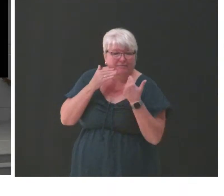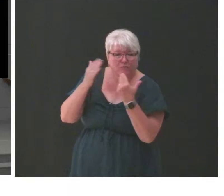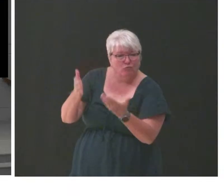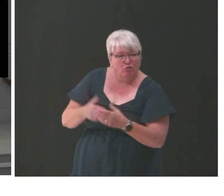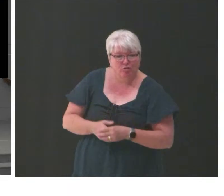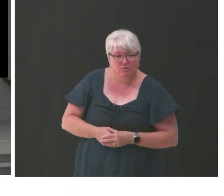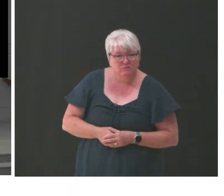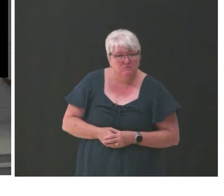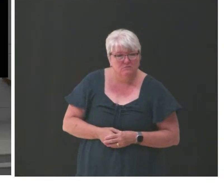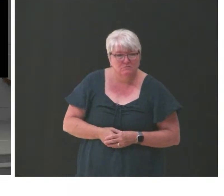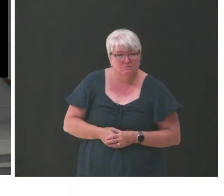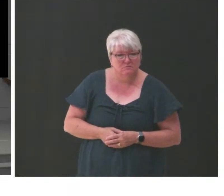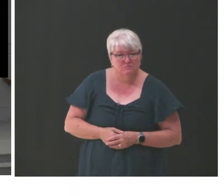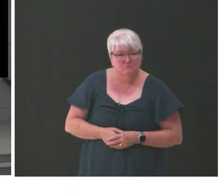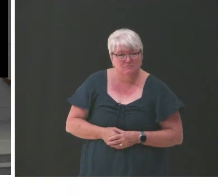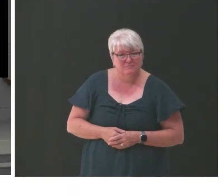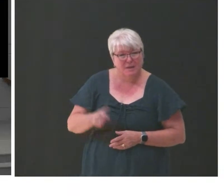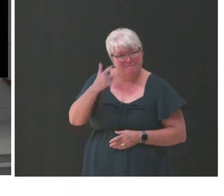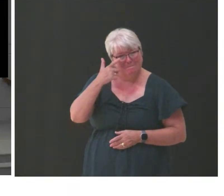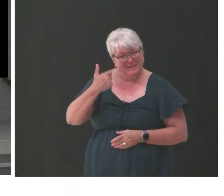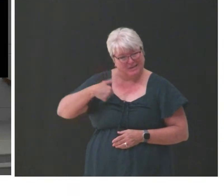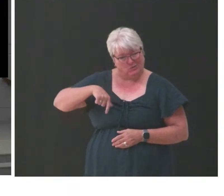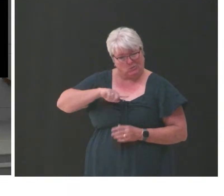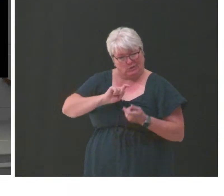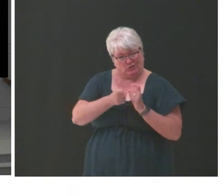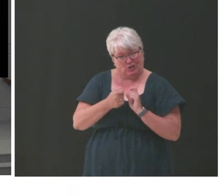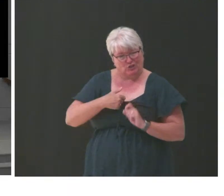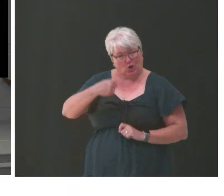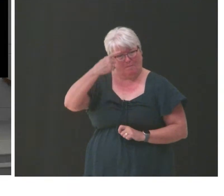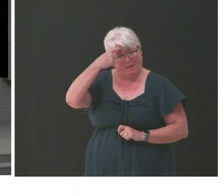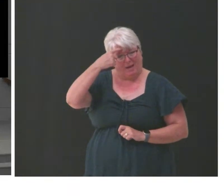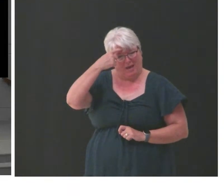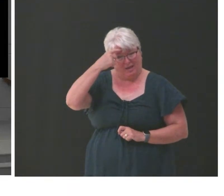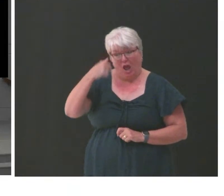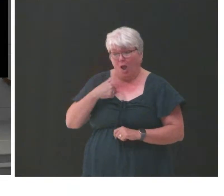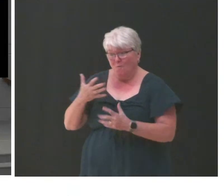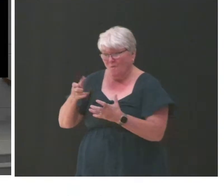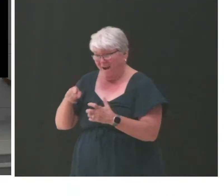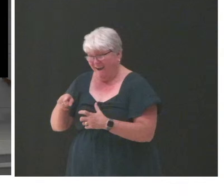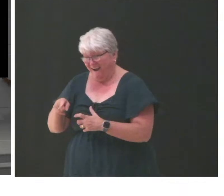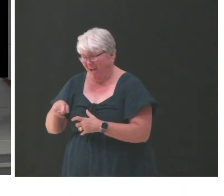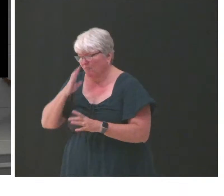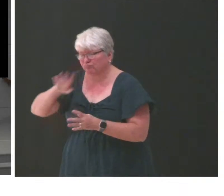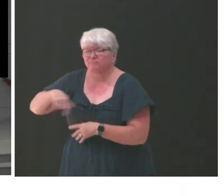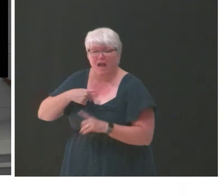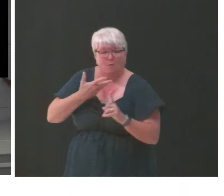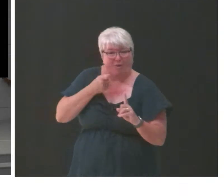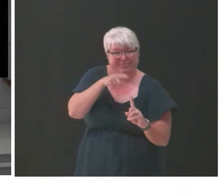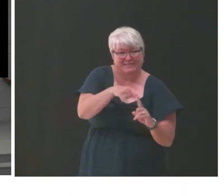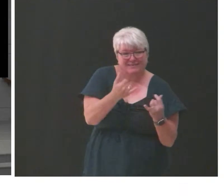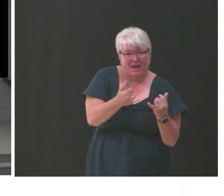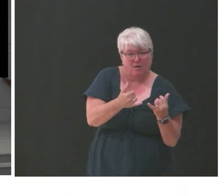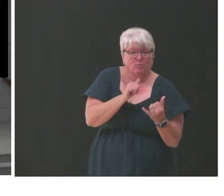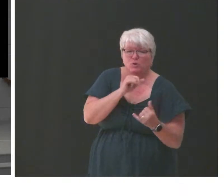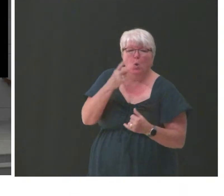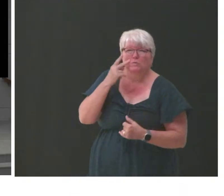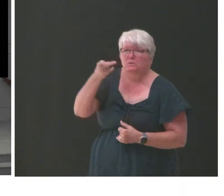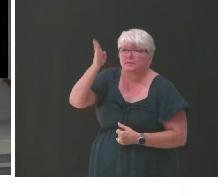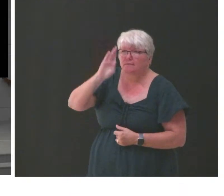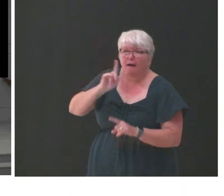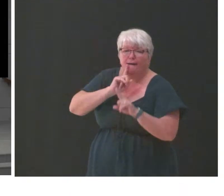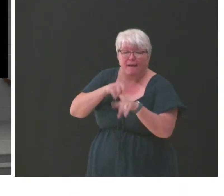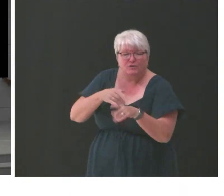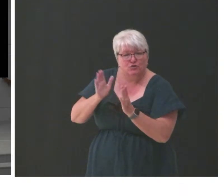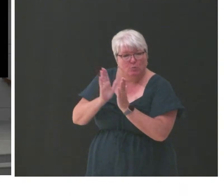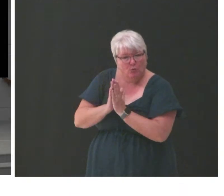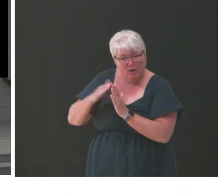ungratefulness, because we change our mind. We think we want something else, and we don't see the ways that God's answered our prayers and brought us to